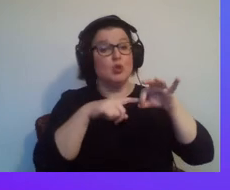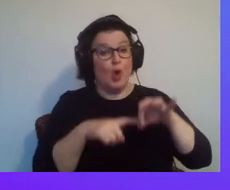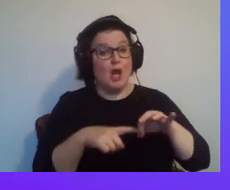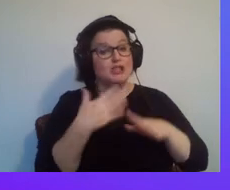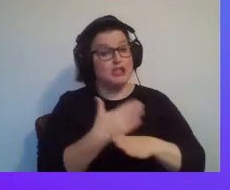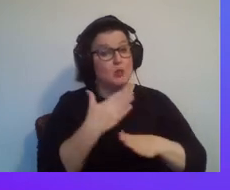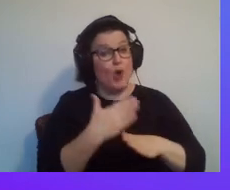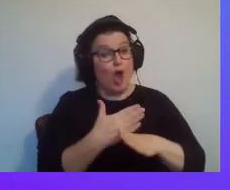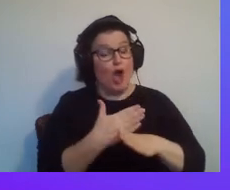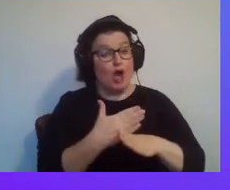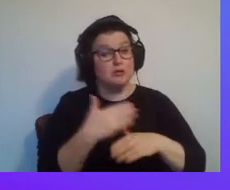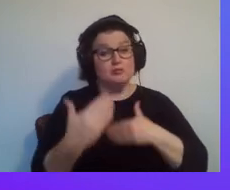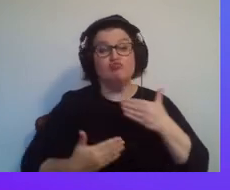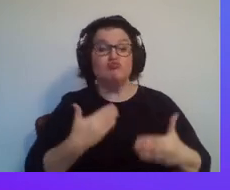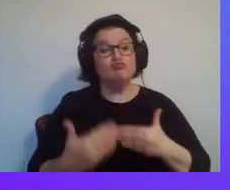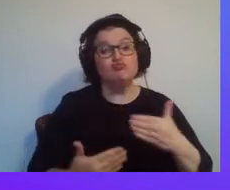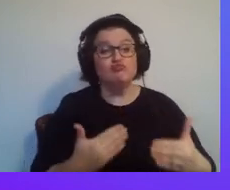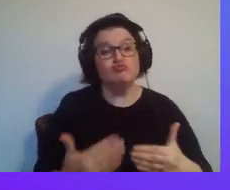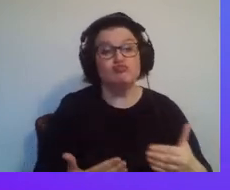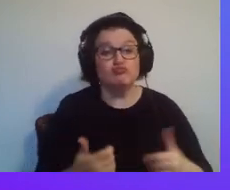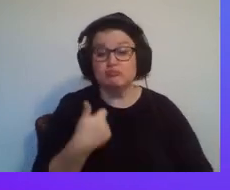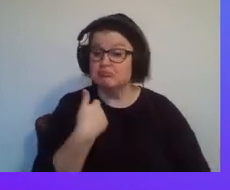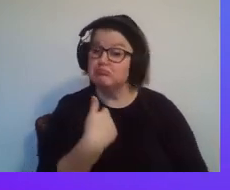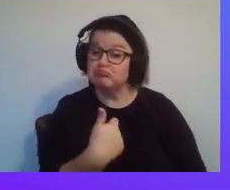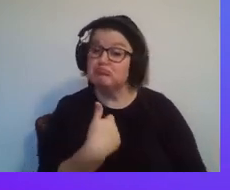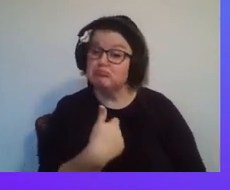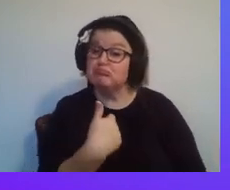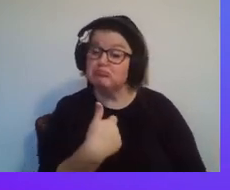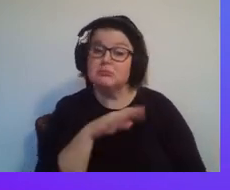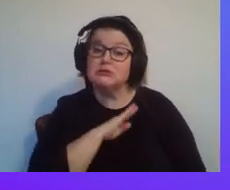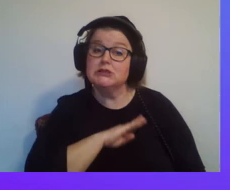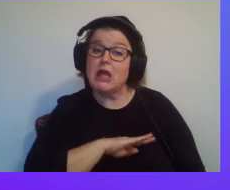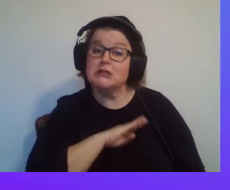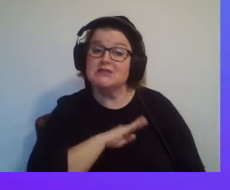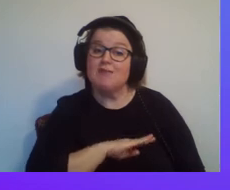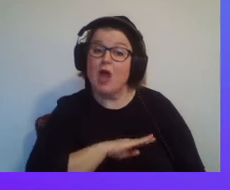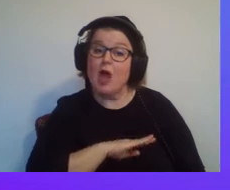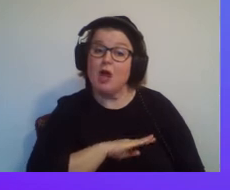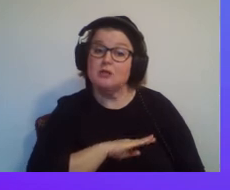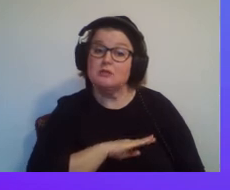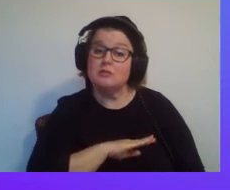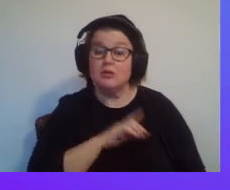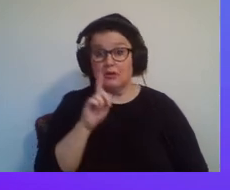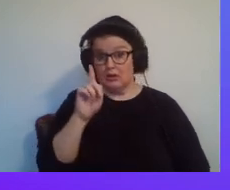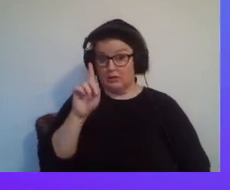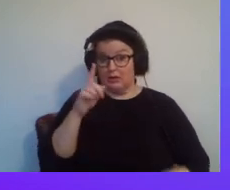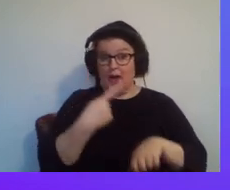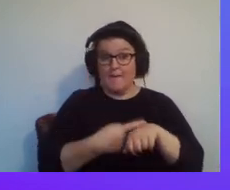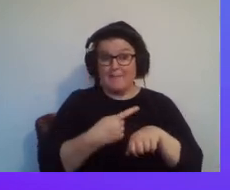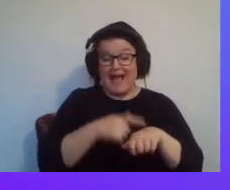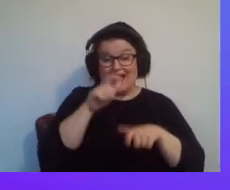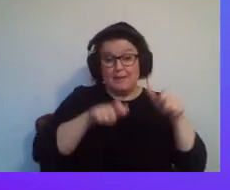being first on this? The government has been clear that the strategy is to move by age,